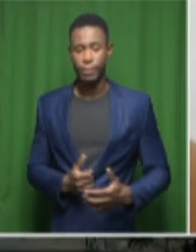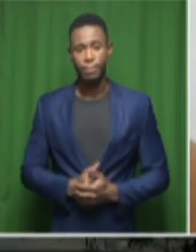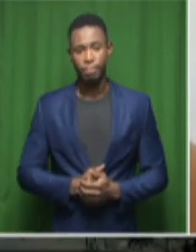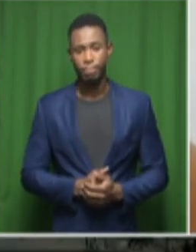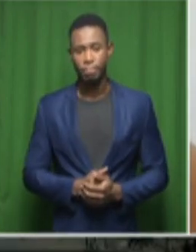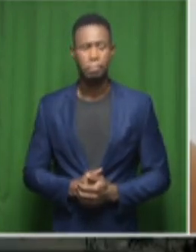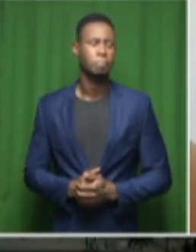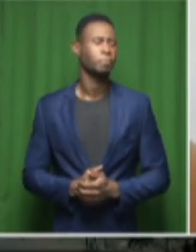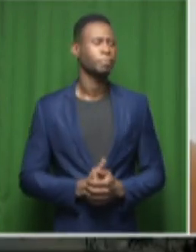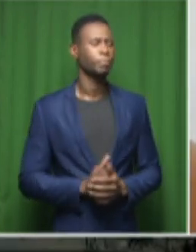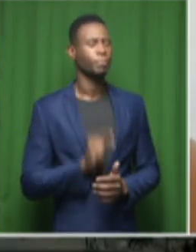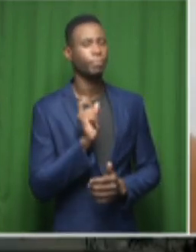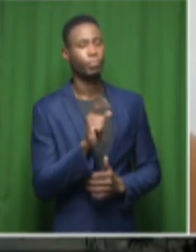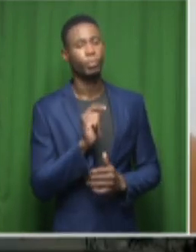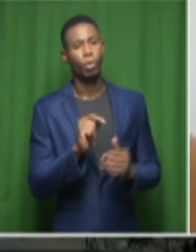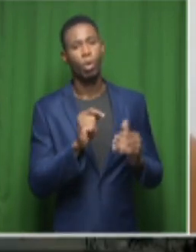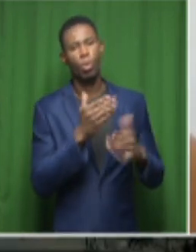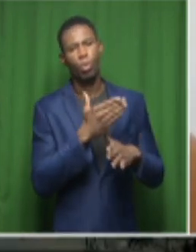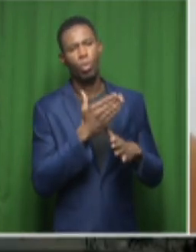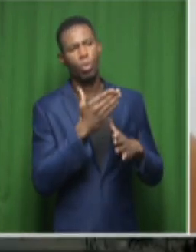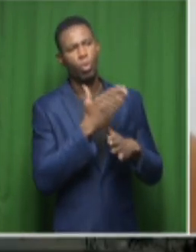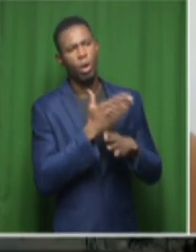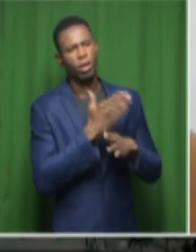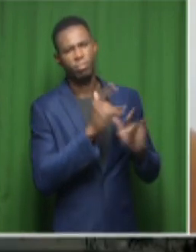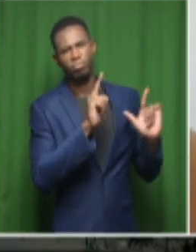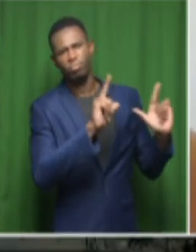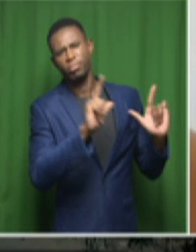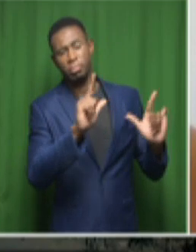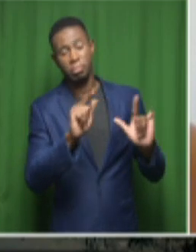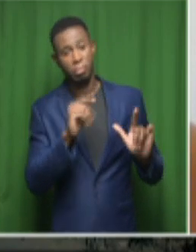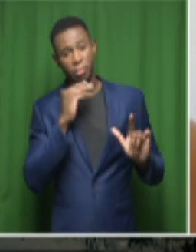work reflective of the 30 years of democracy?